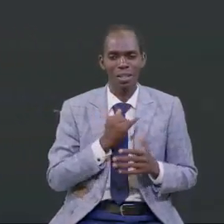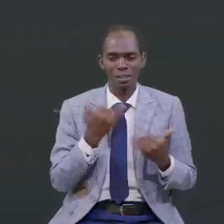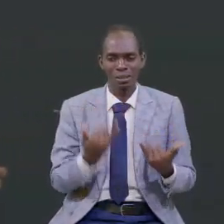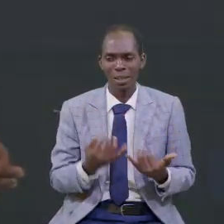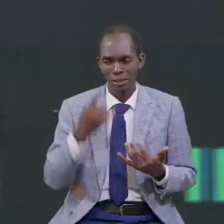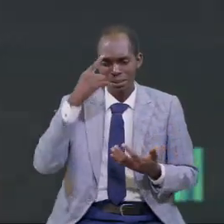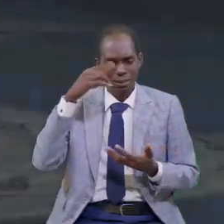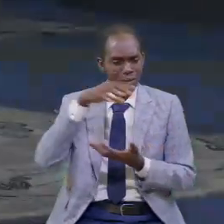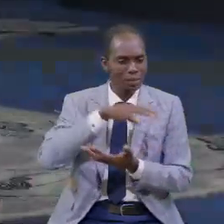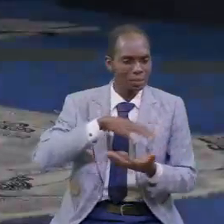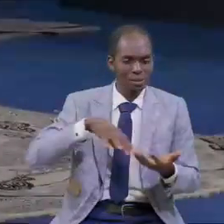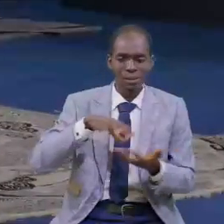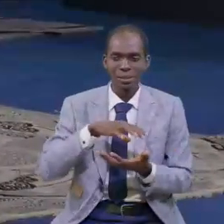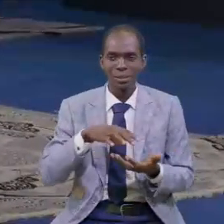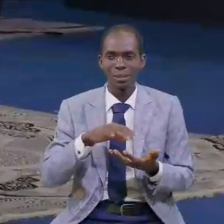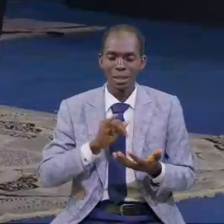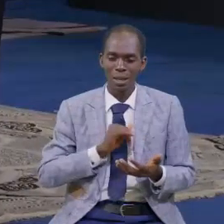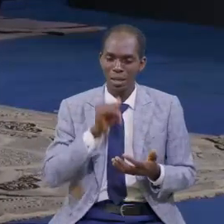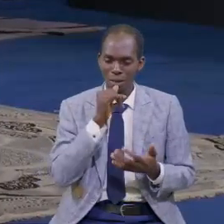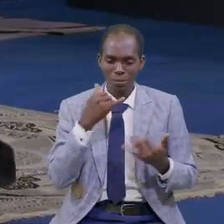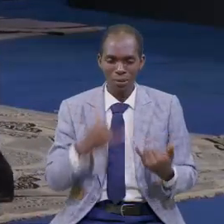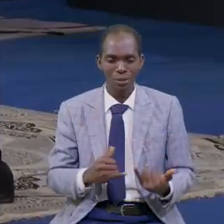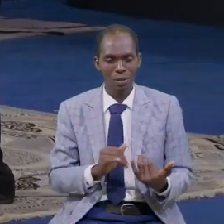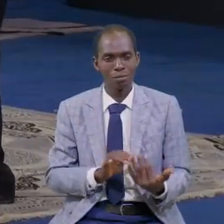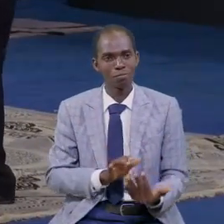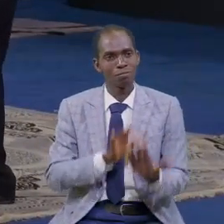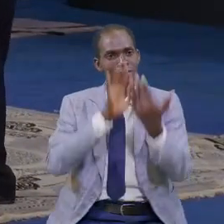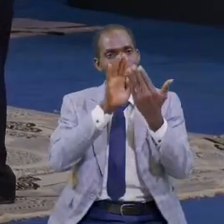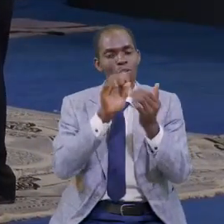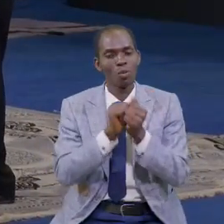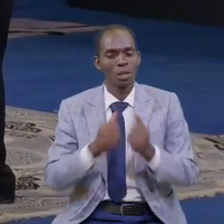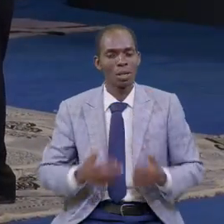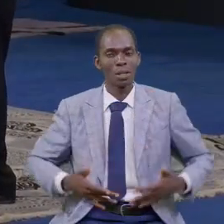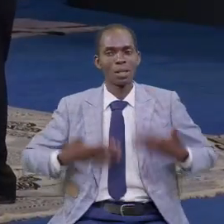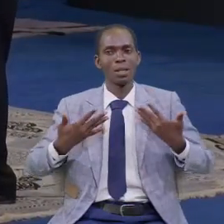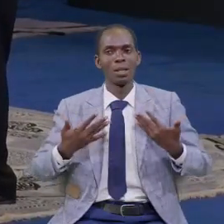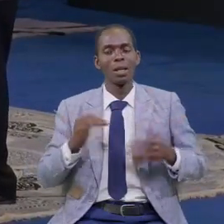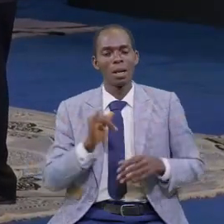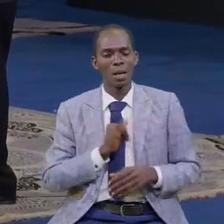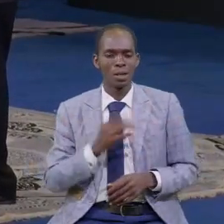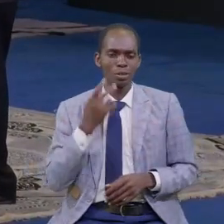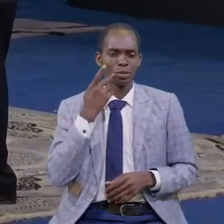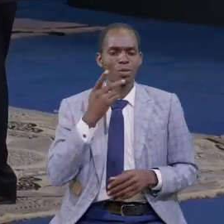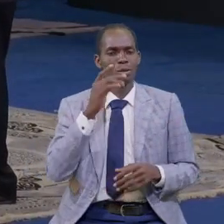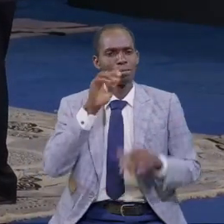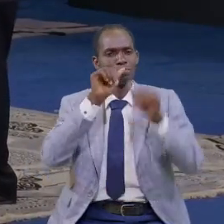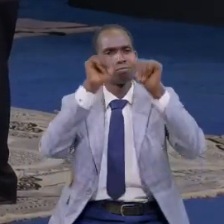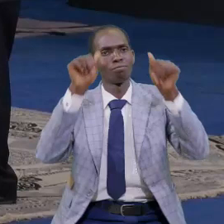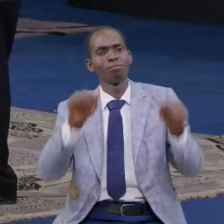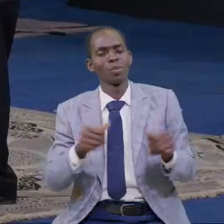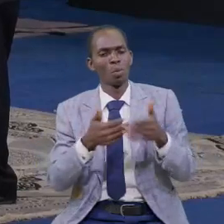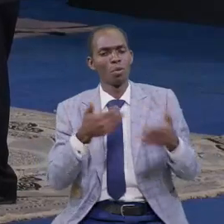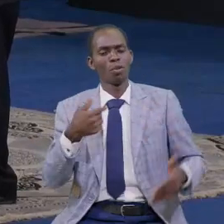going into life. And I saw the picture before me, what the Lord will make me